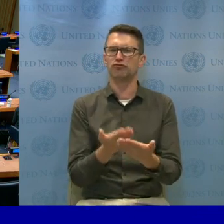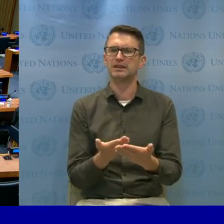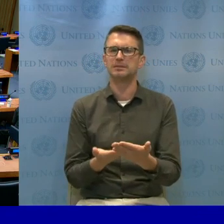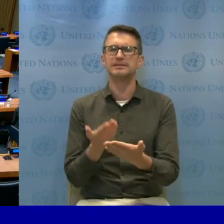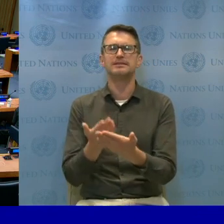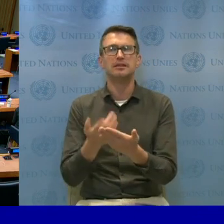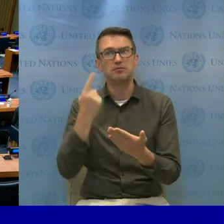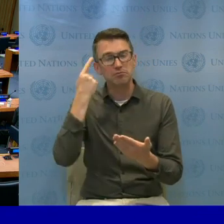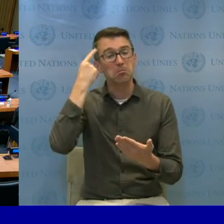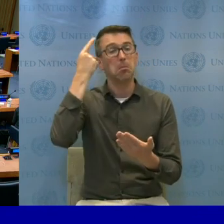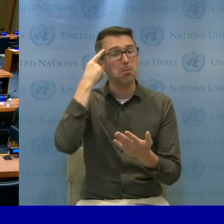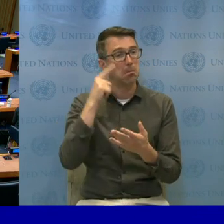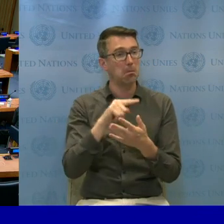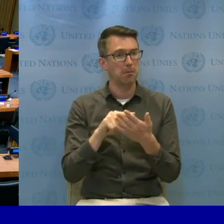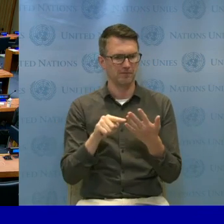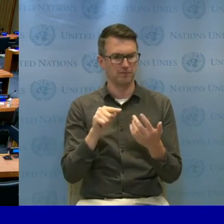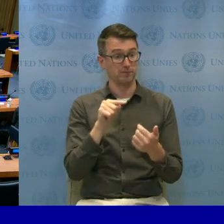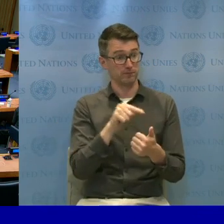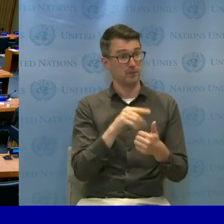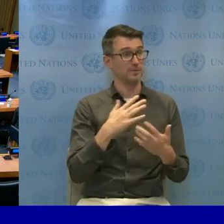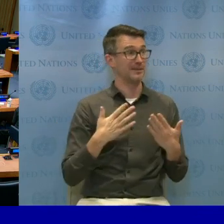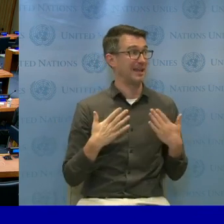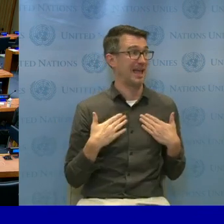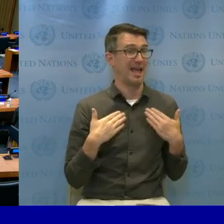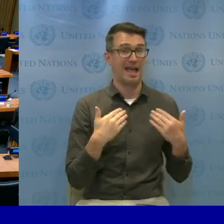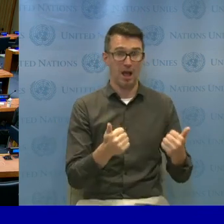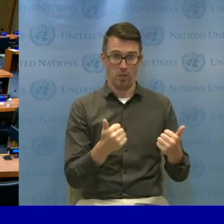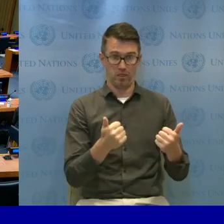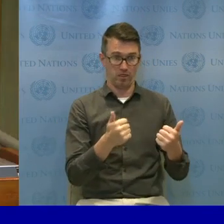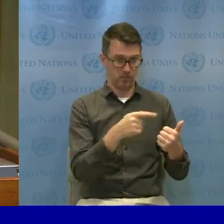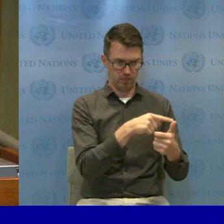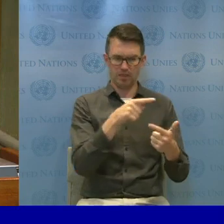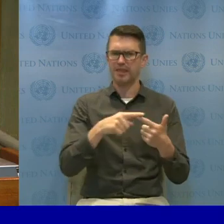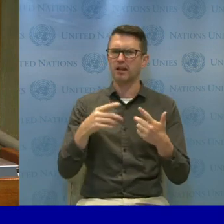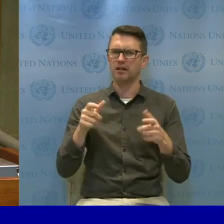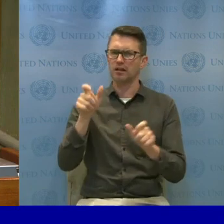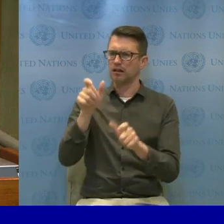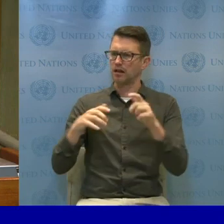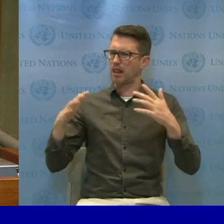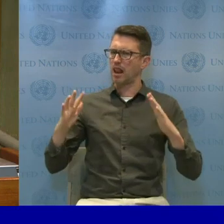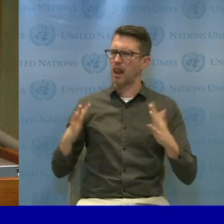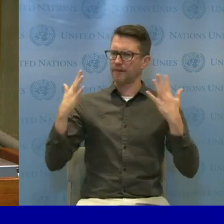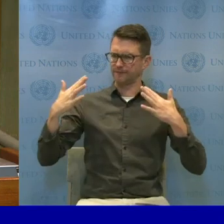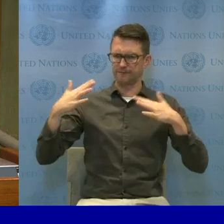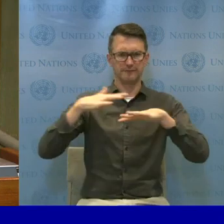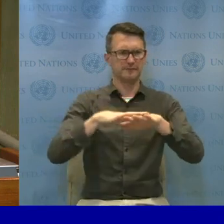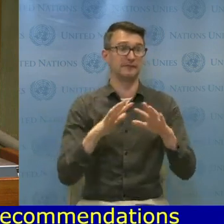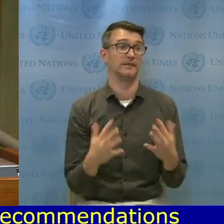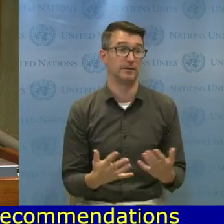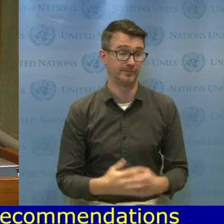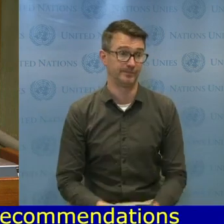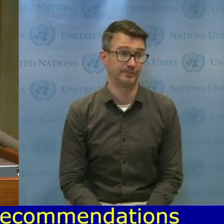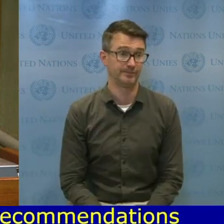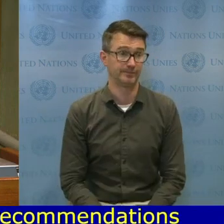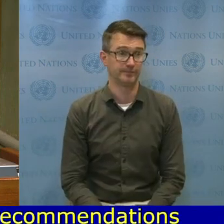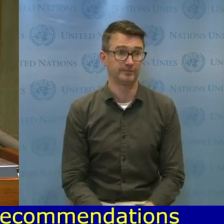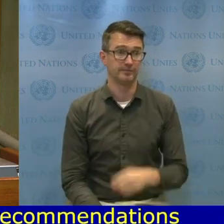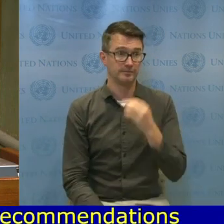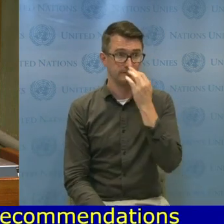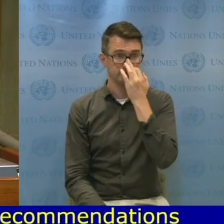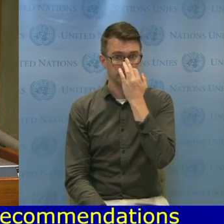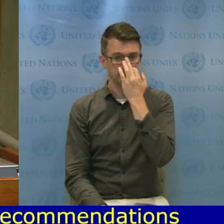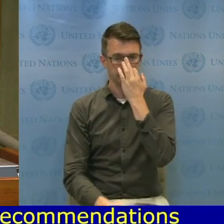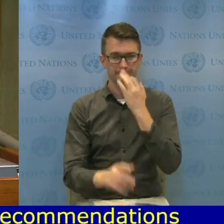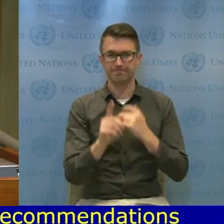inclusion. First of all, it is very important to recognize the legal capacity of all persons with